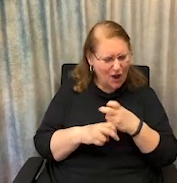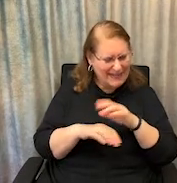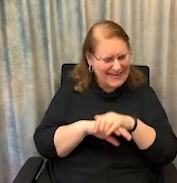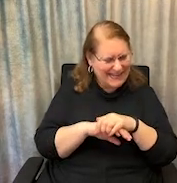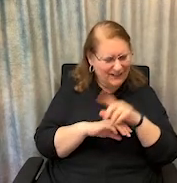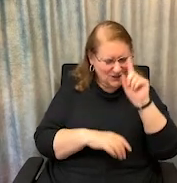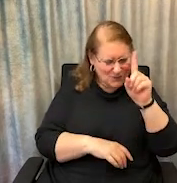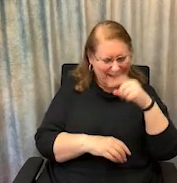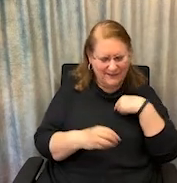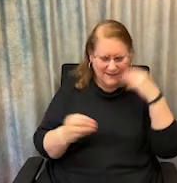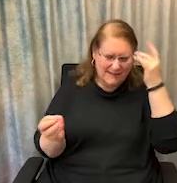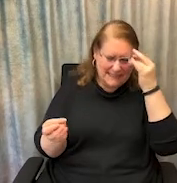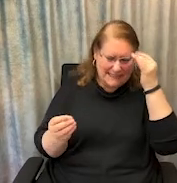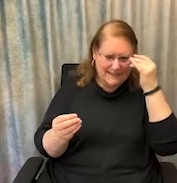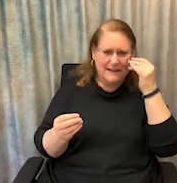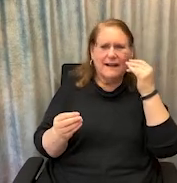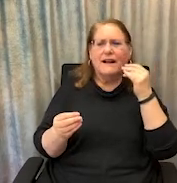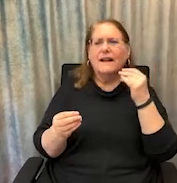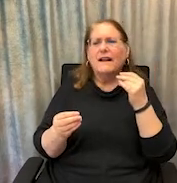we are all not because of the